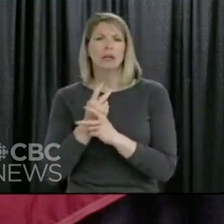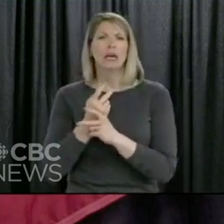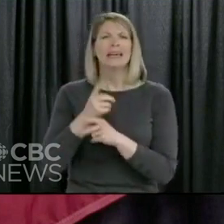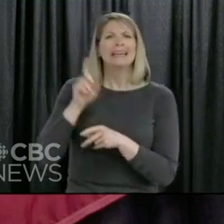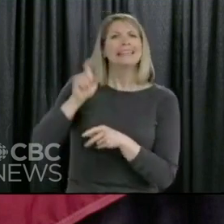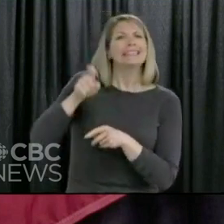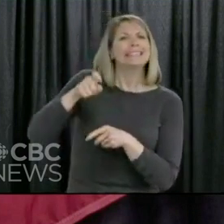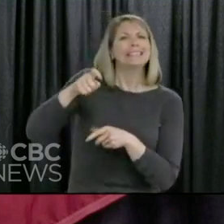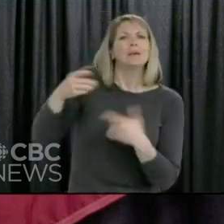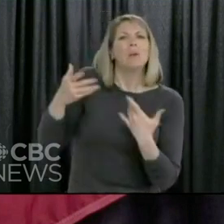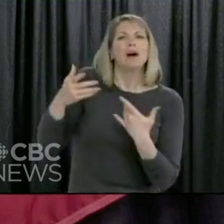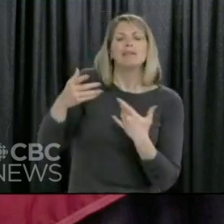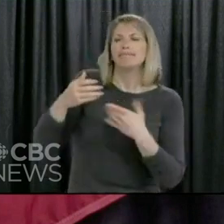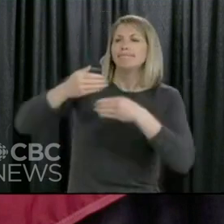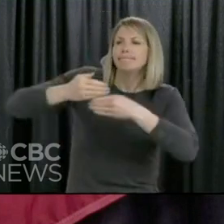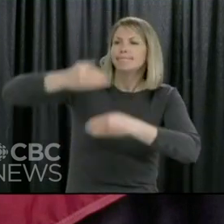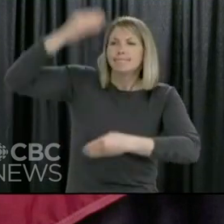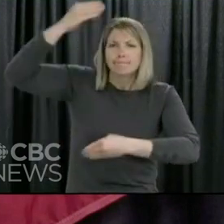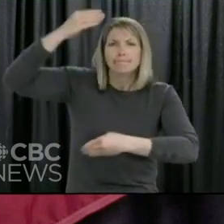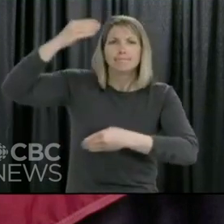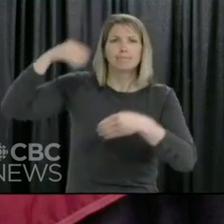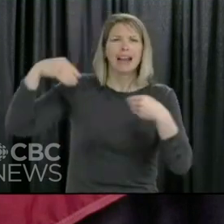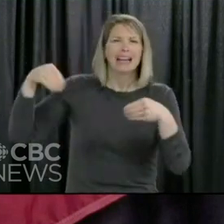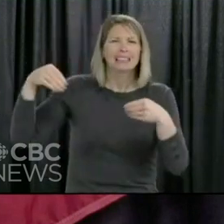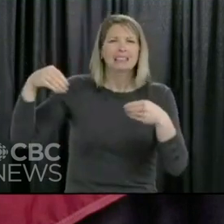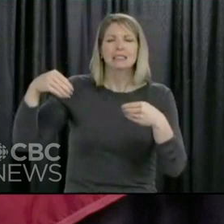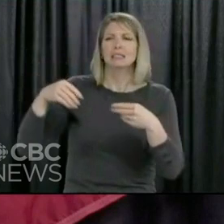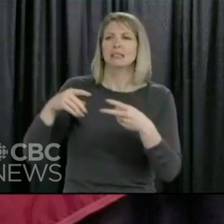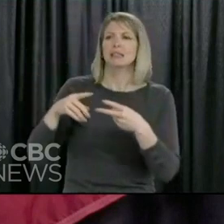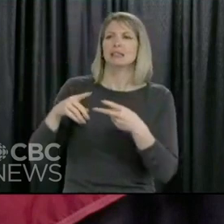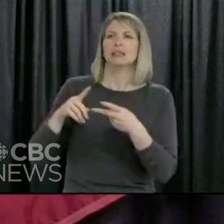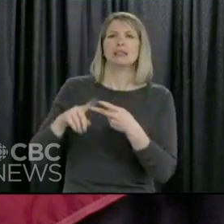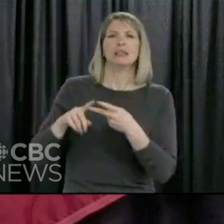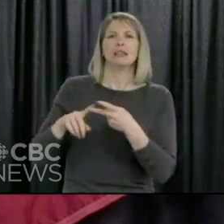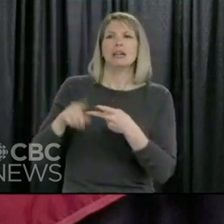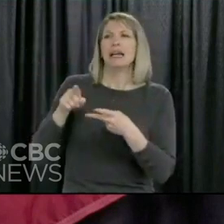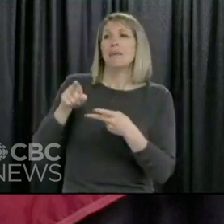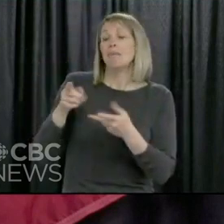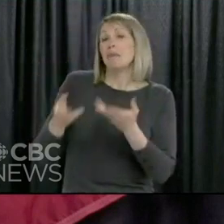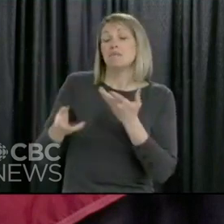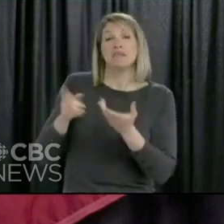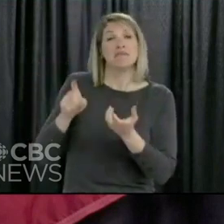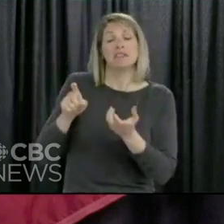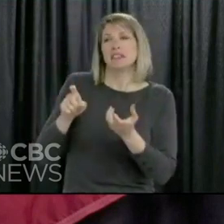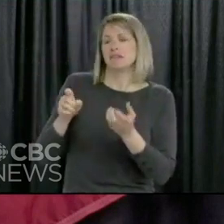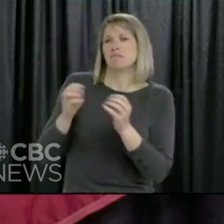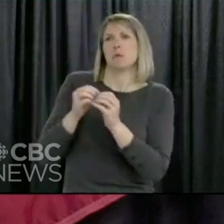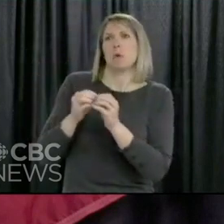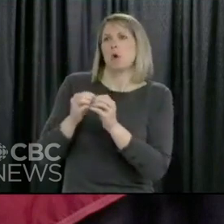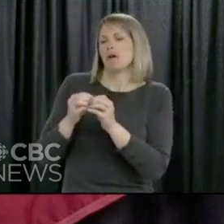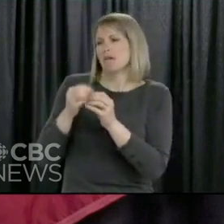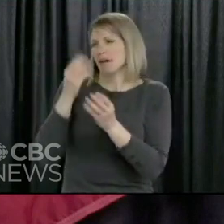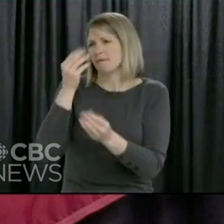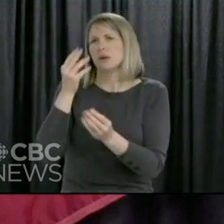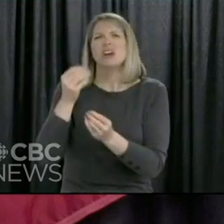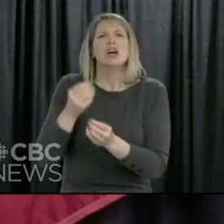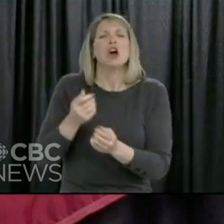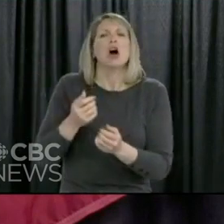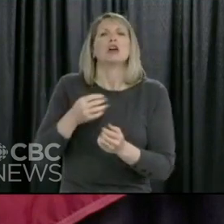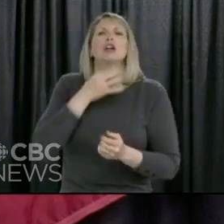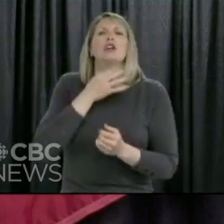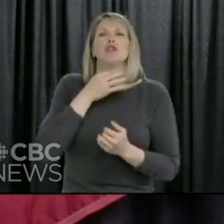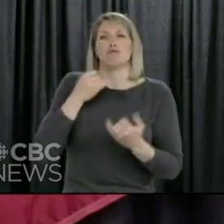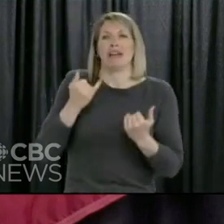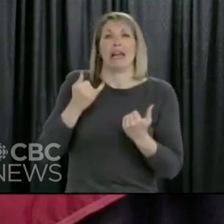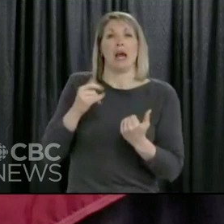plexiglass screens, wondering how the sorts of equipment that they might have to put in place, measures they might have to take. Where can they get that information right now,